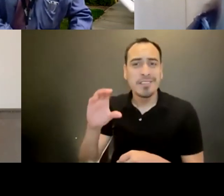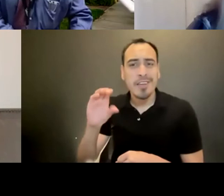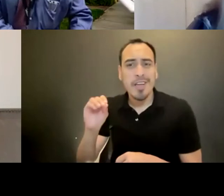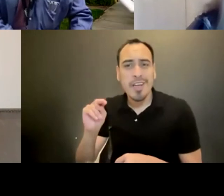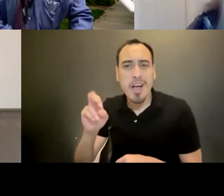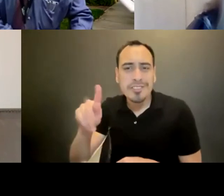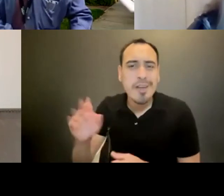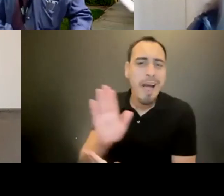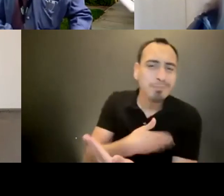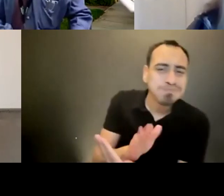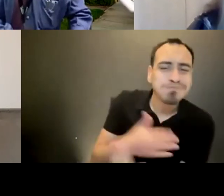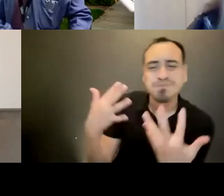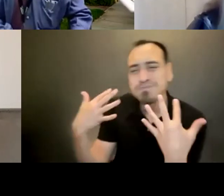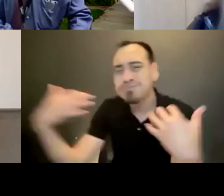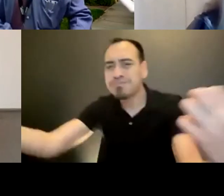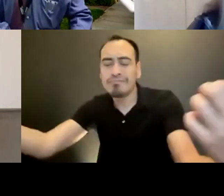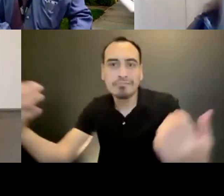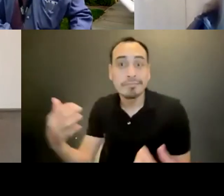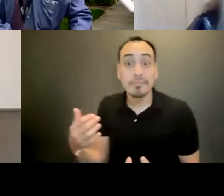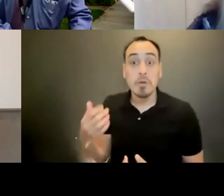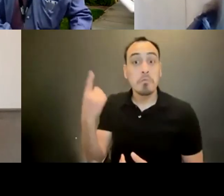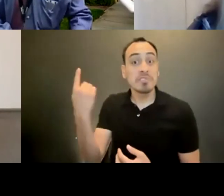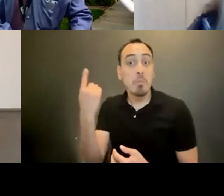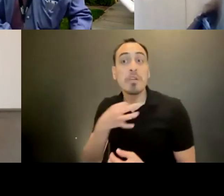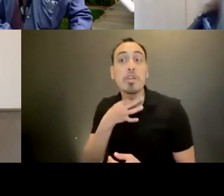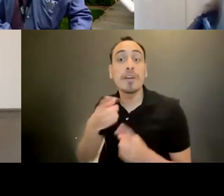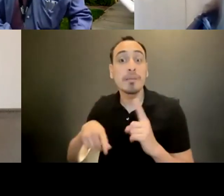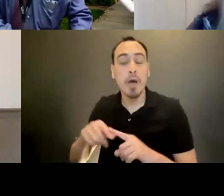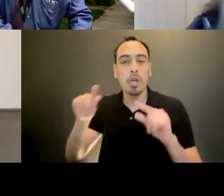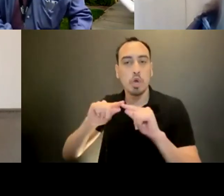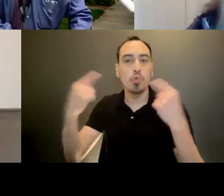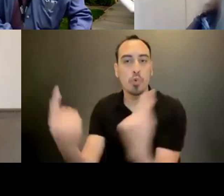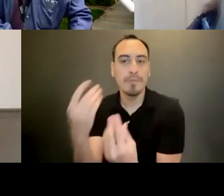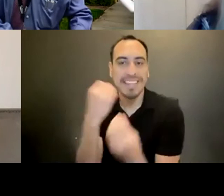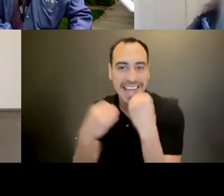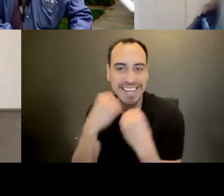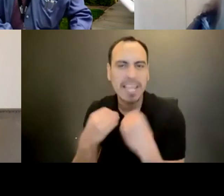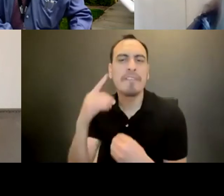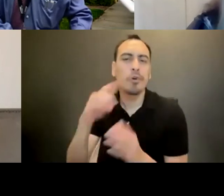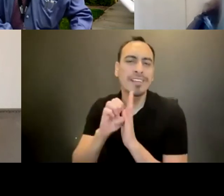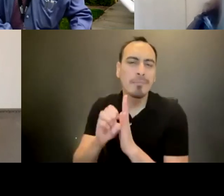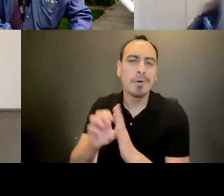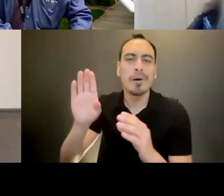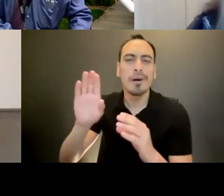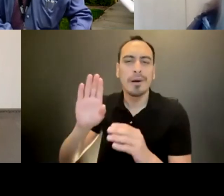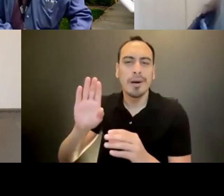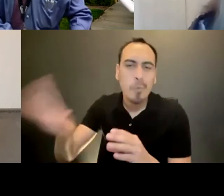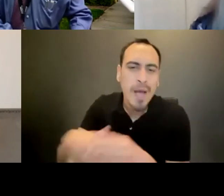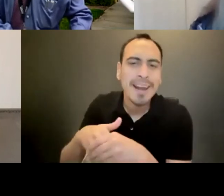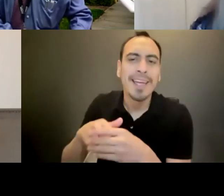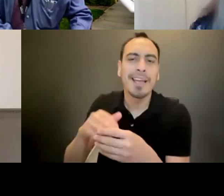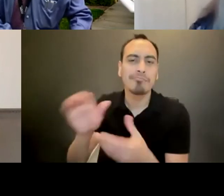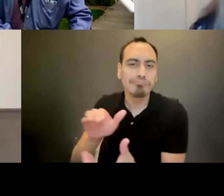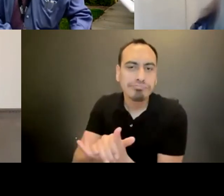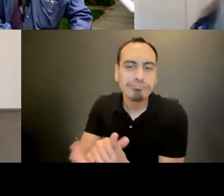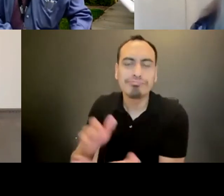when will restaurants be able to have group dining, like wedding receptions of 100 people or 50 people, and how many people can be seated together